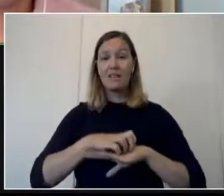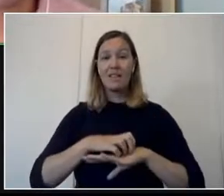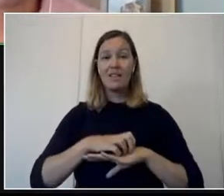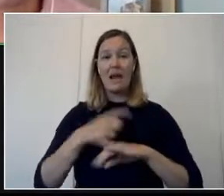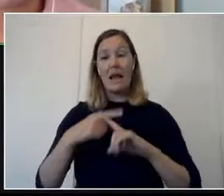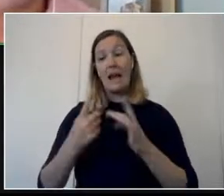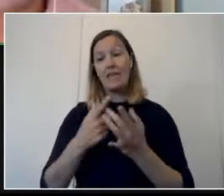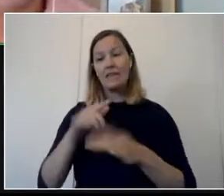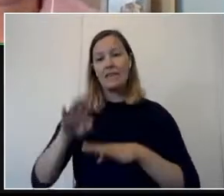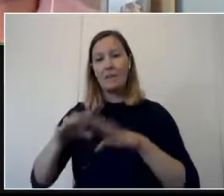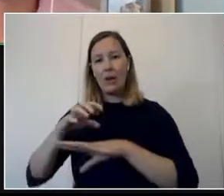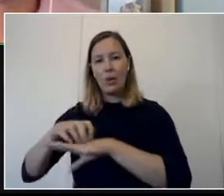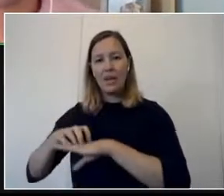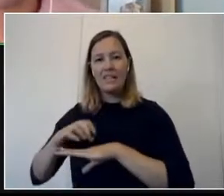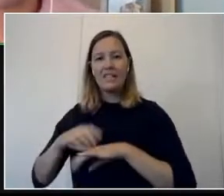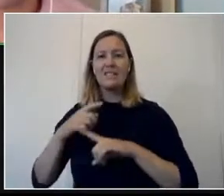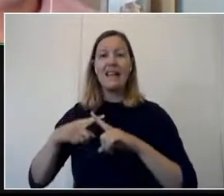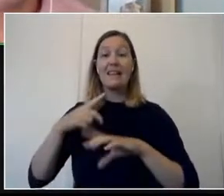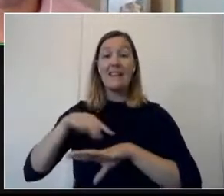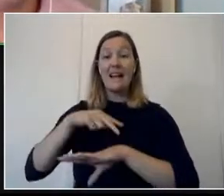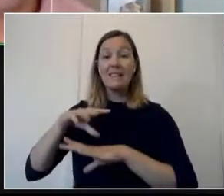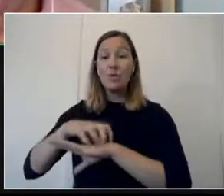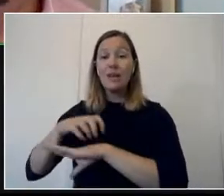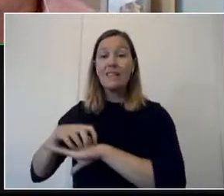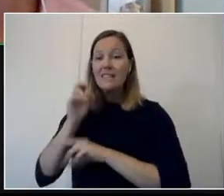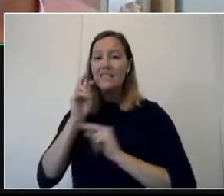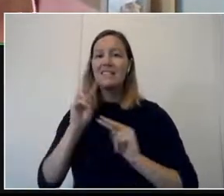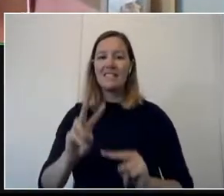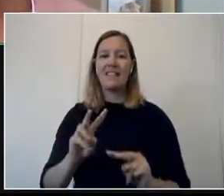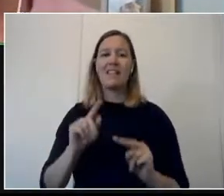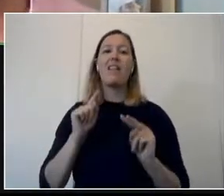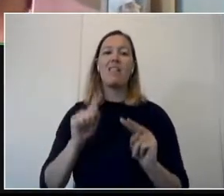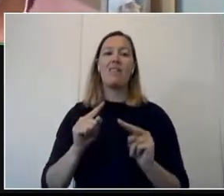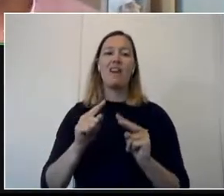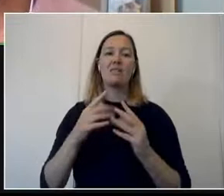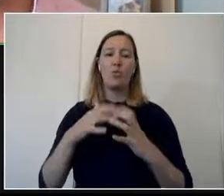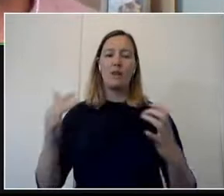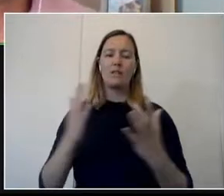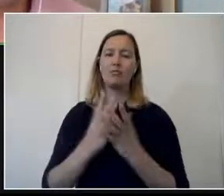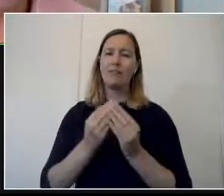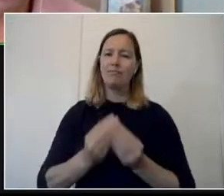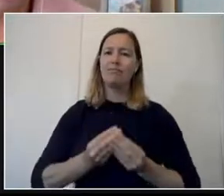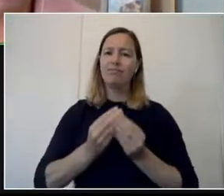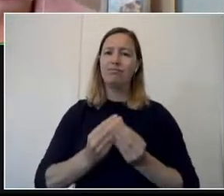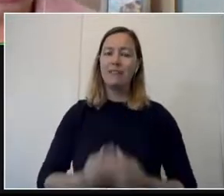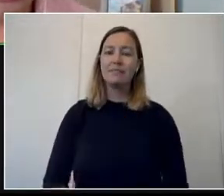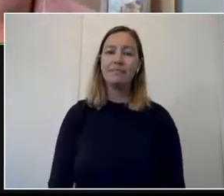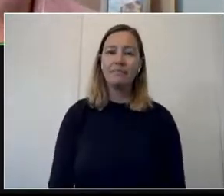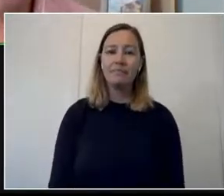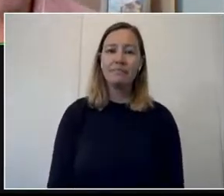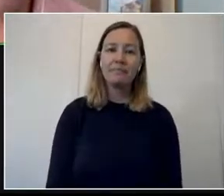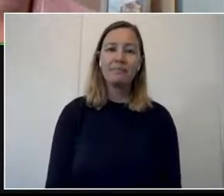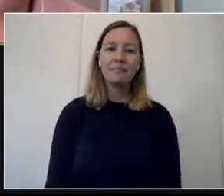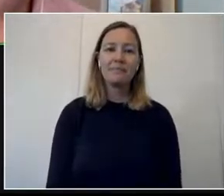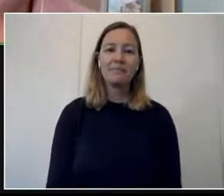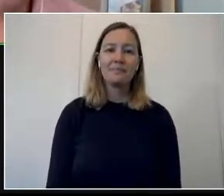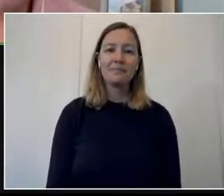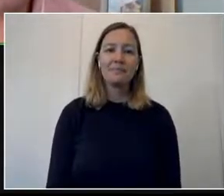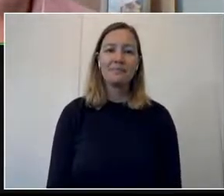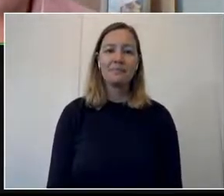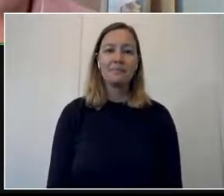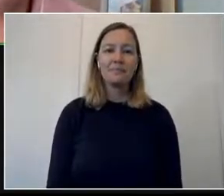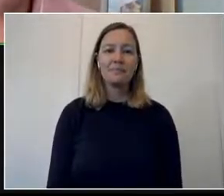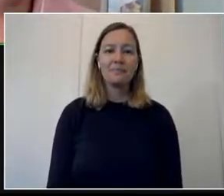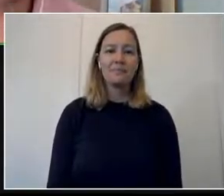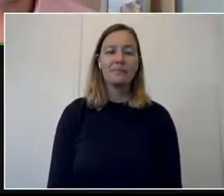dance organizations can see the value in that particular audience. I also want to touch on what you were